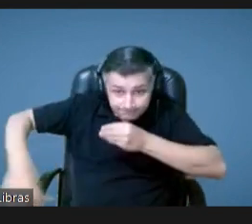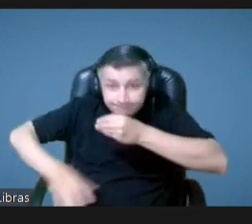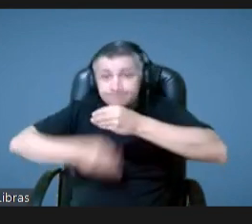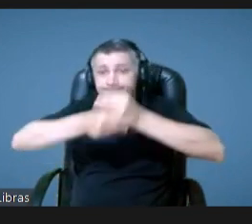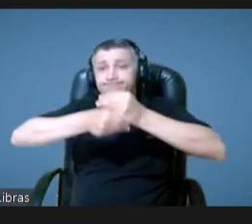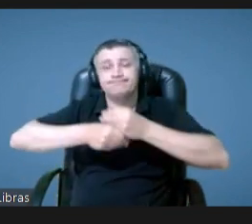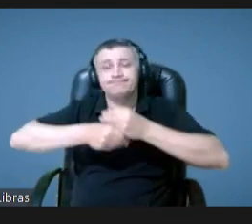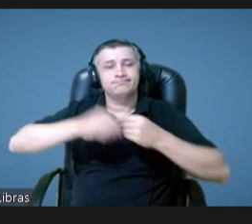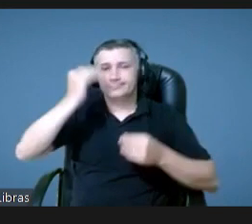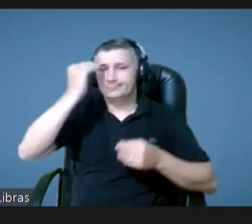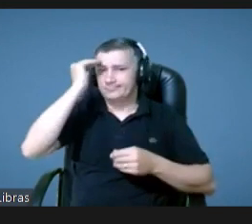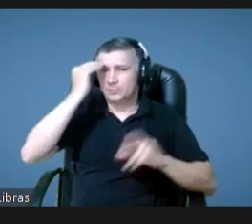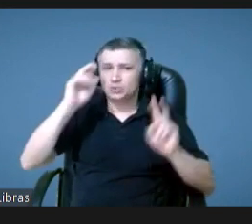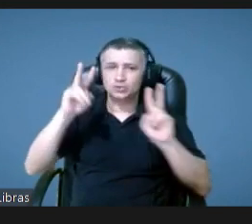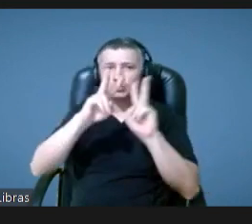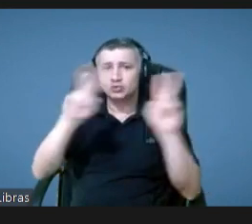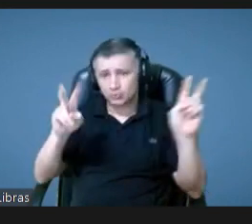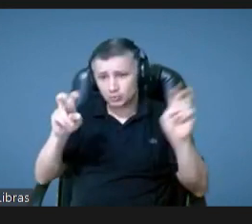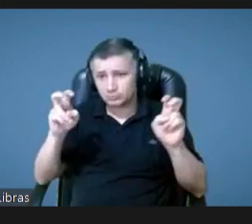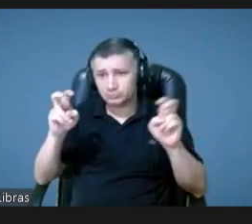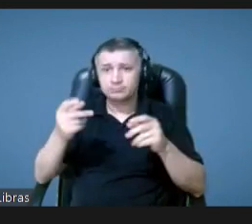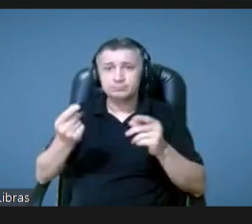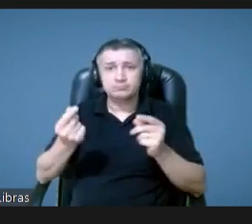units which will